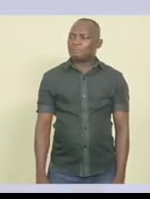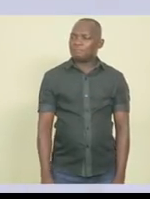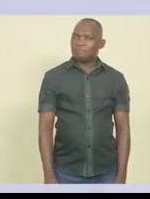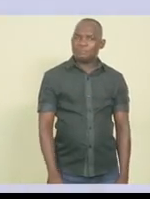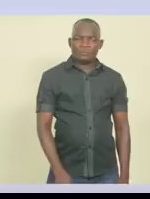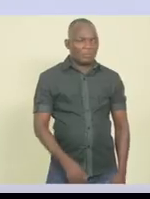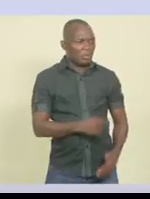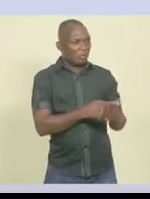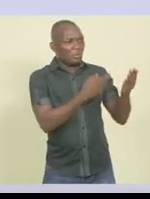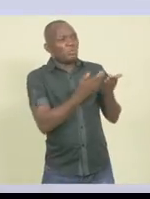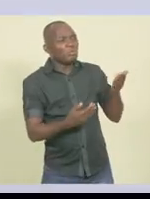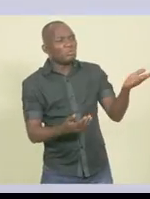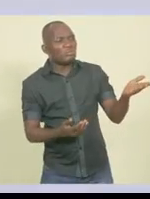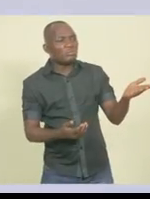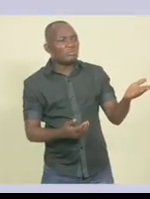What do you want?